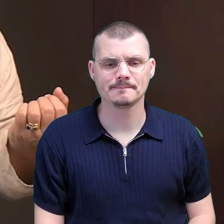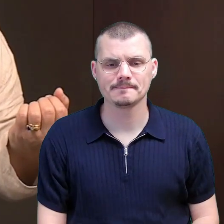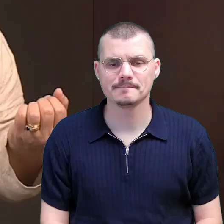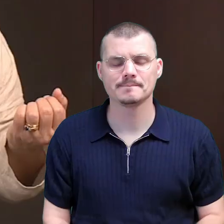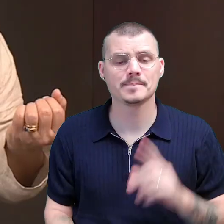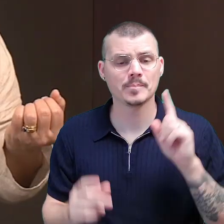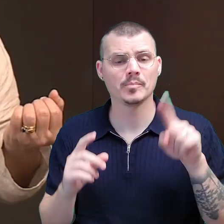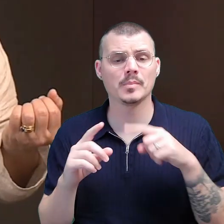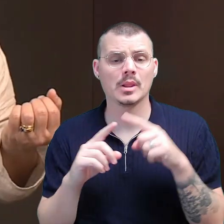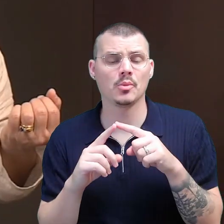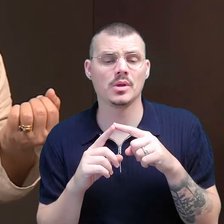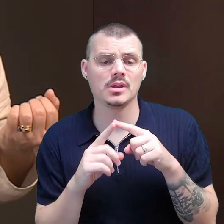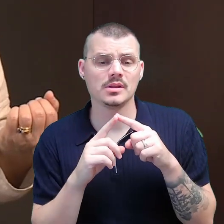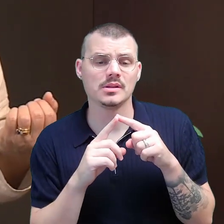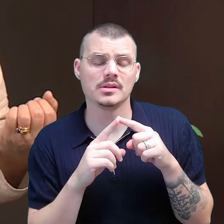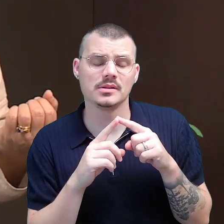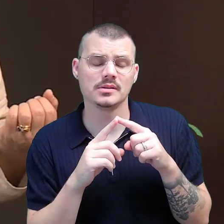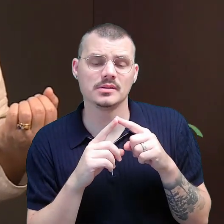when we